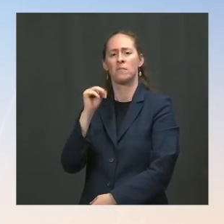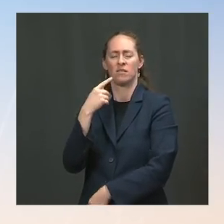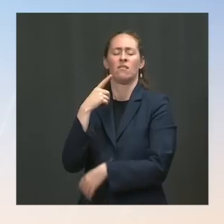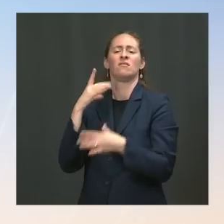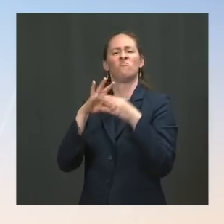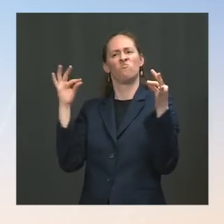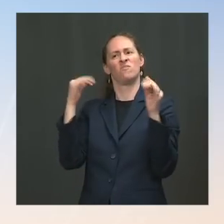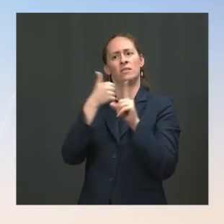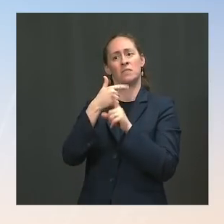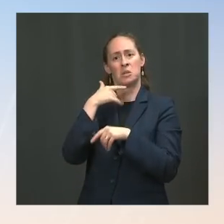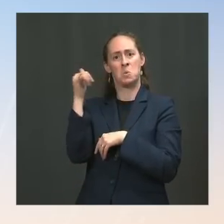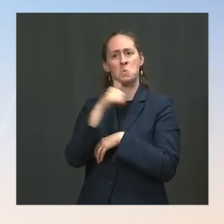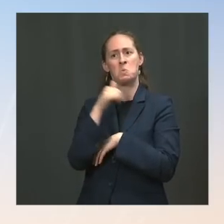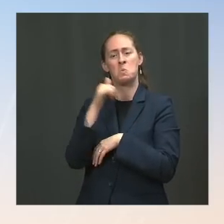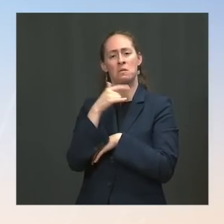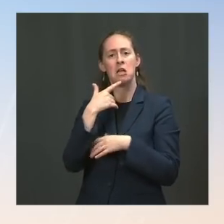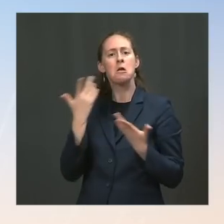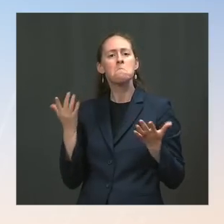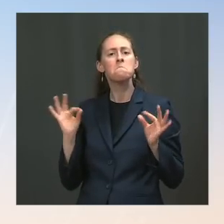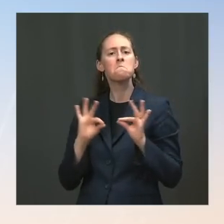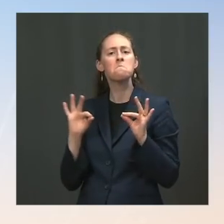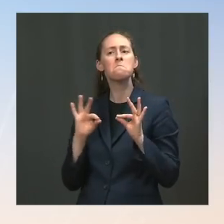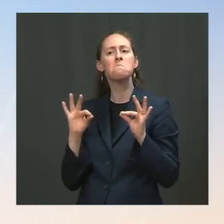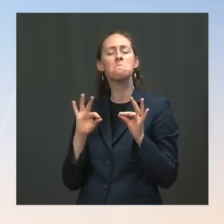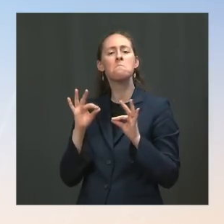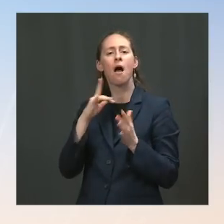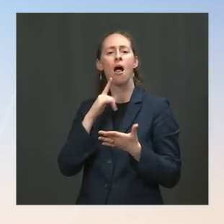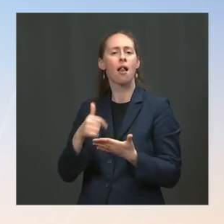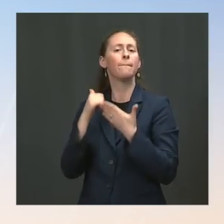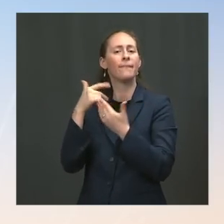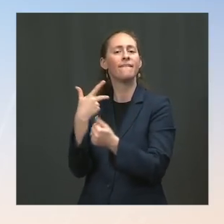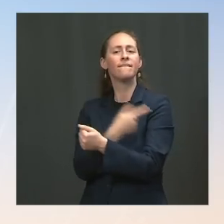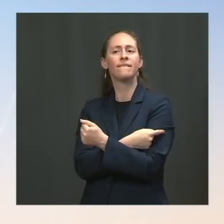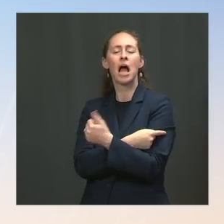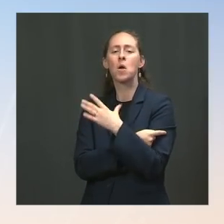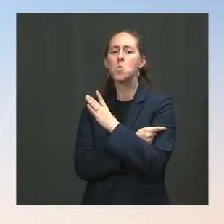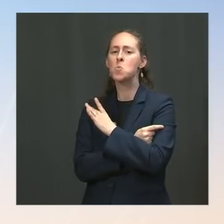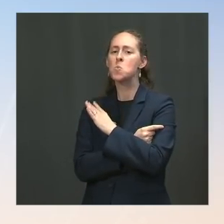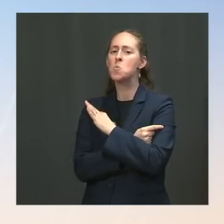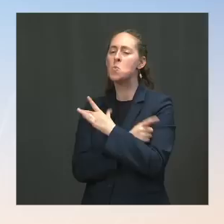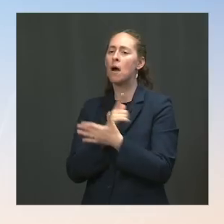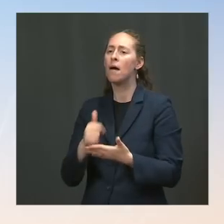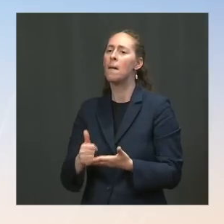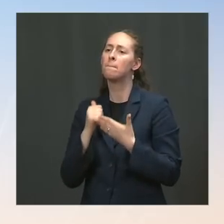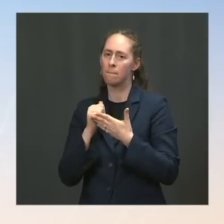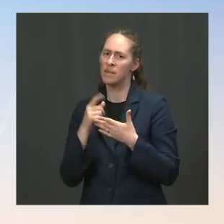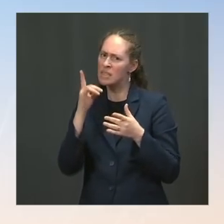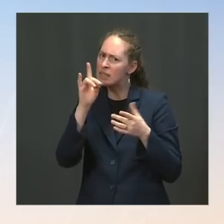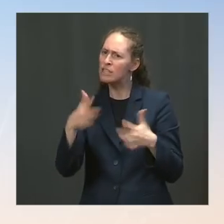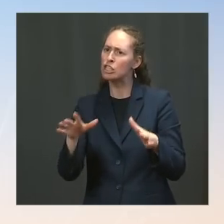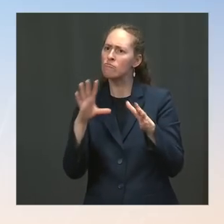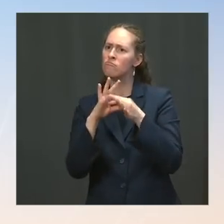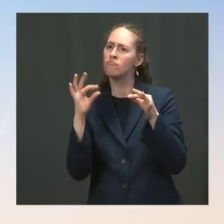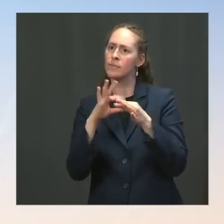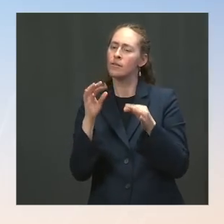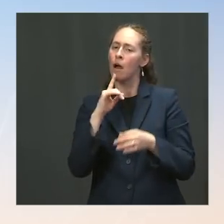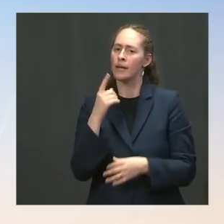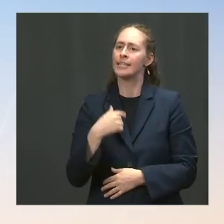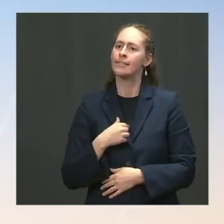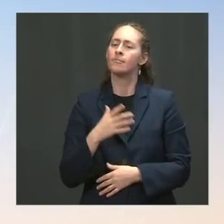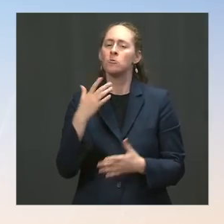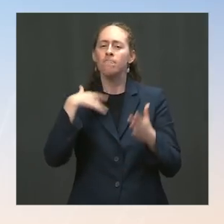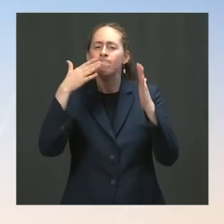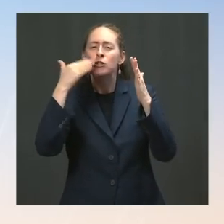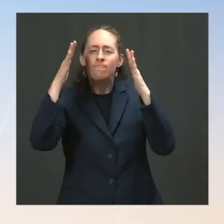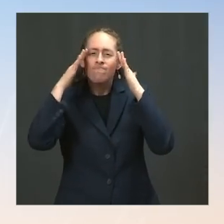more severe symptoms from COVID, but we're still gonna focus our emphasis and our efforts on local voices and local trusted leaders in communities, because